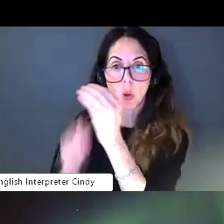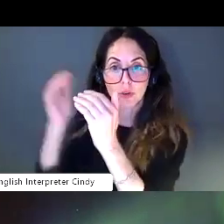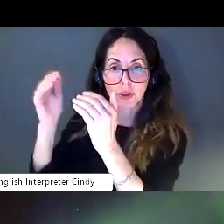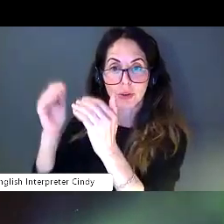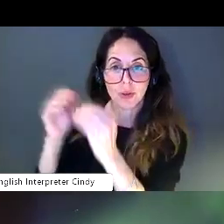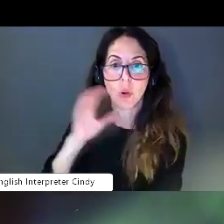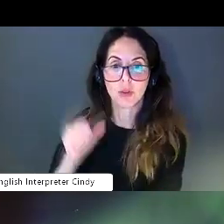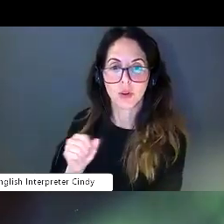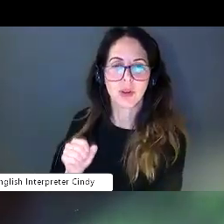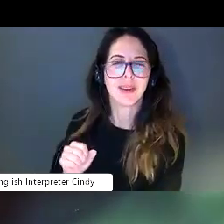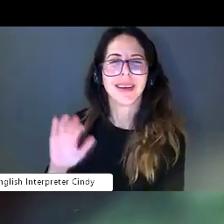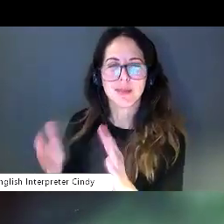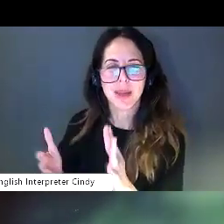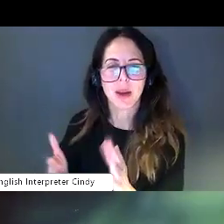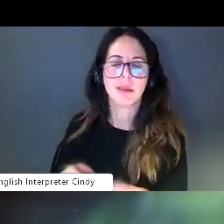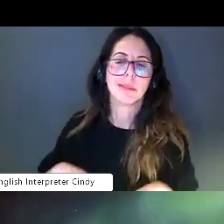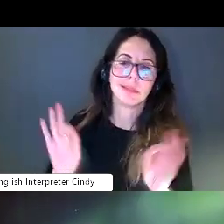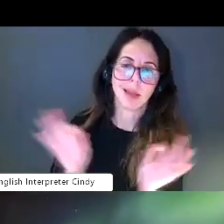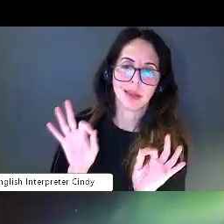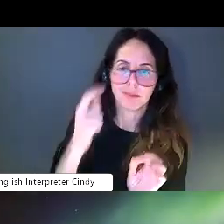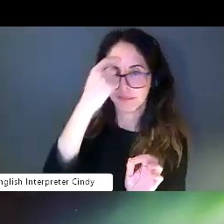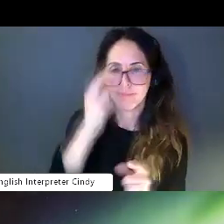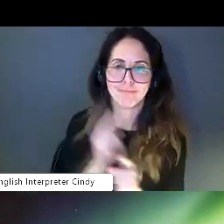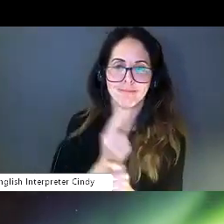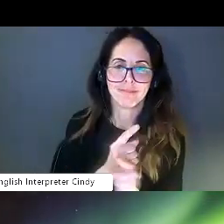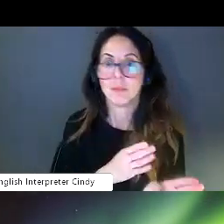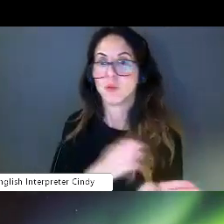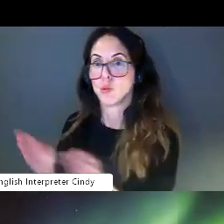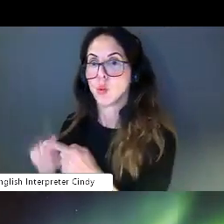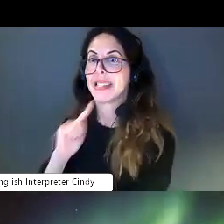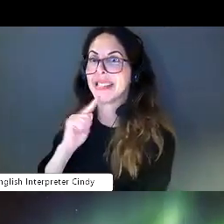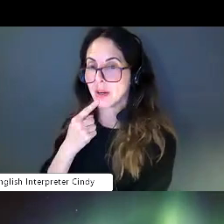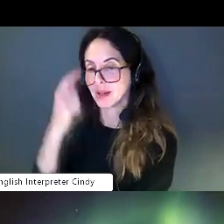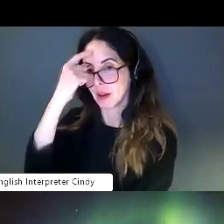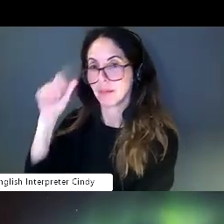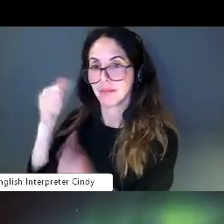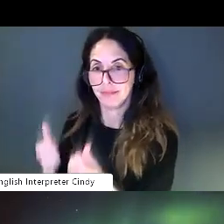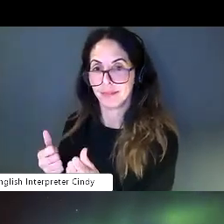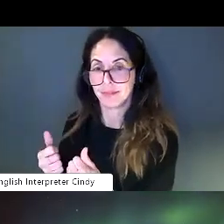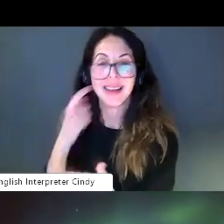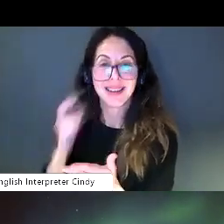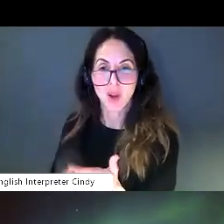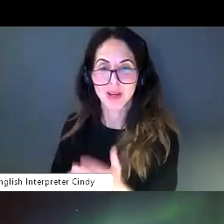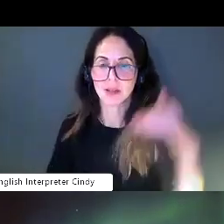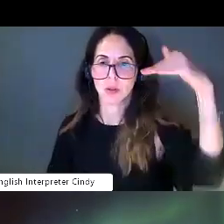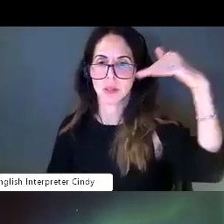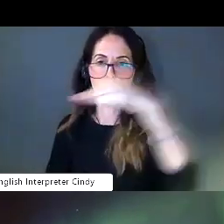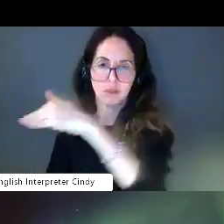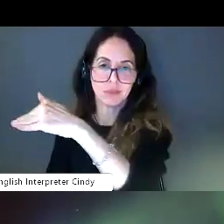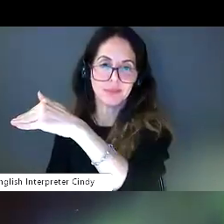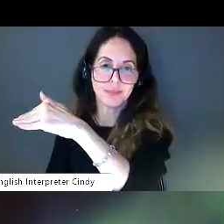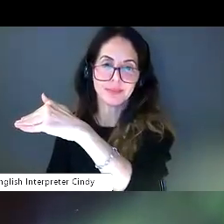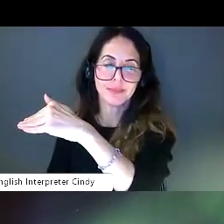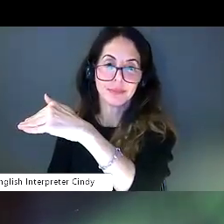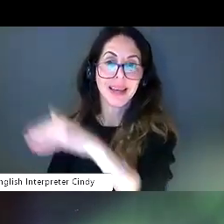impairment, mild cognitive impairment, moderate cognitive impairment, and then severe cognitive impairment. And as you can see, there's a downward trend here.